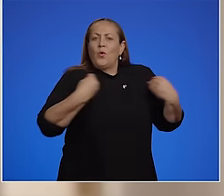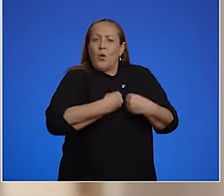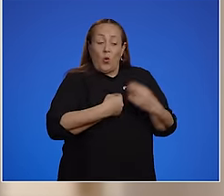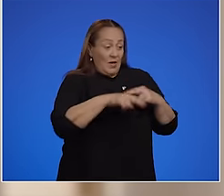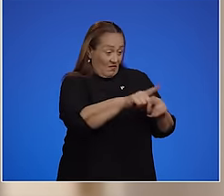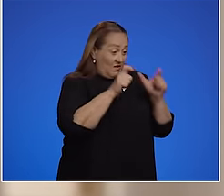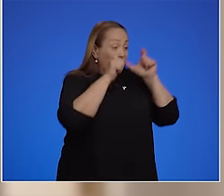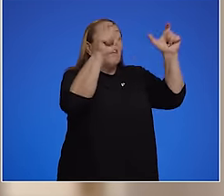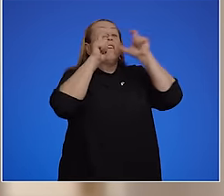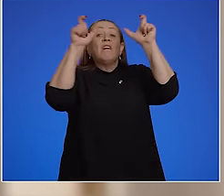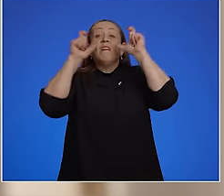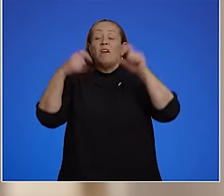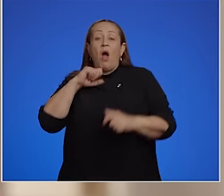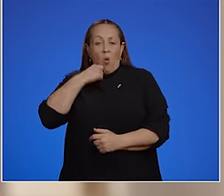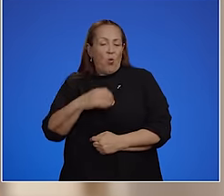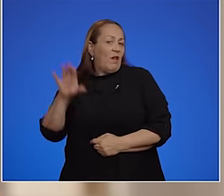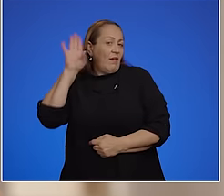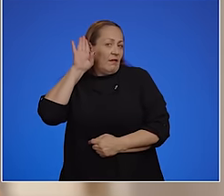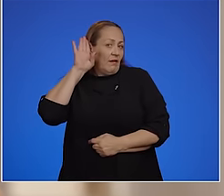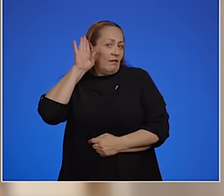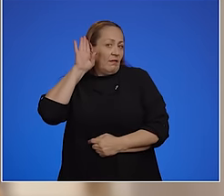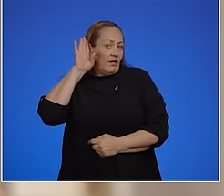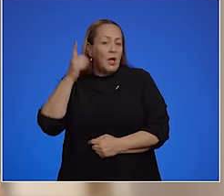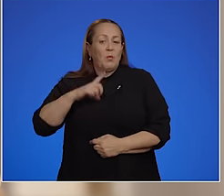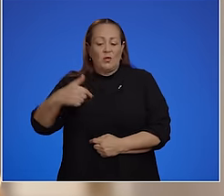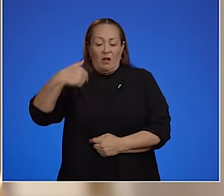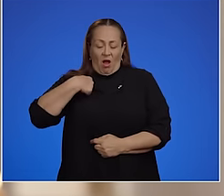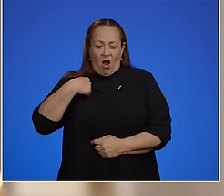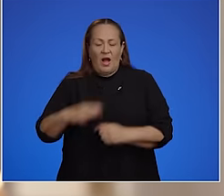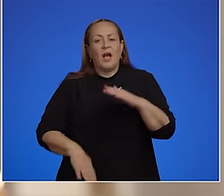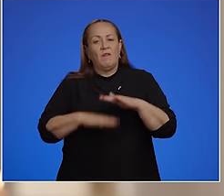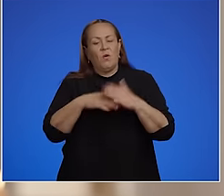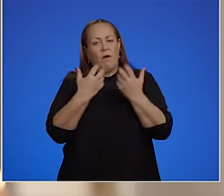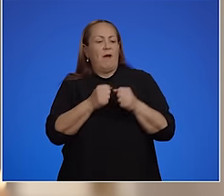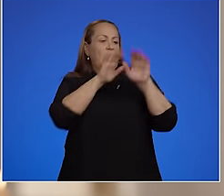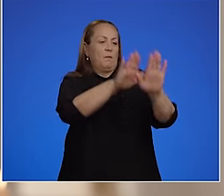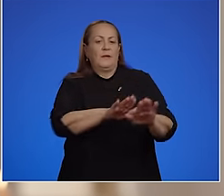cries to me, I will listen, for I am full of pity."